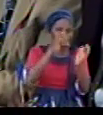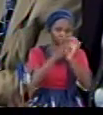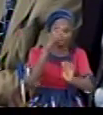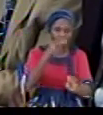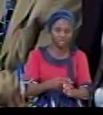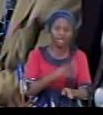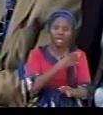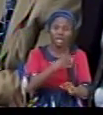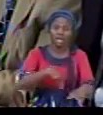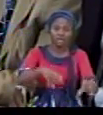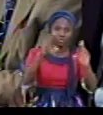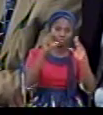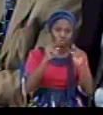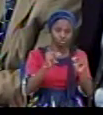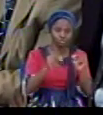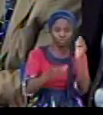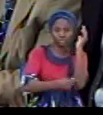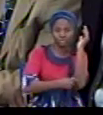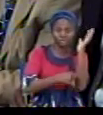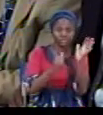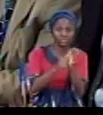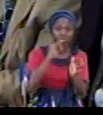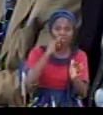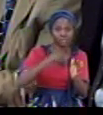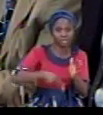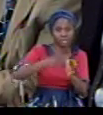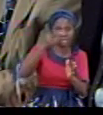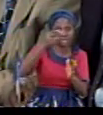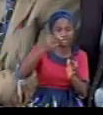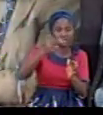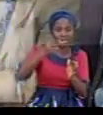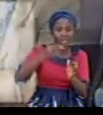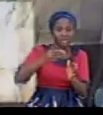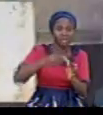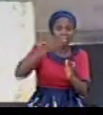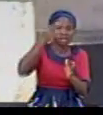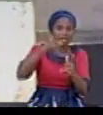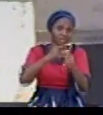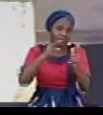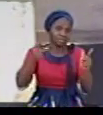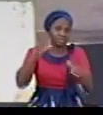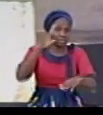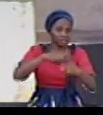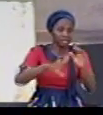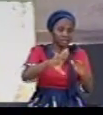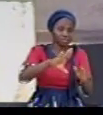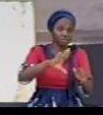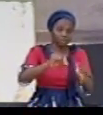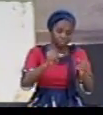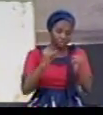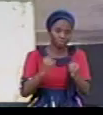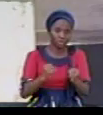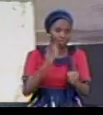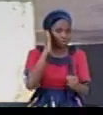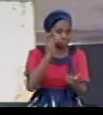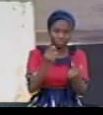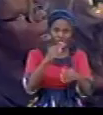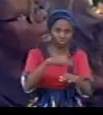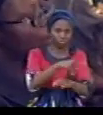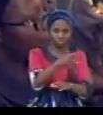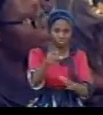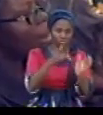no temptation that is higher, greater than your strength will come upon